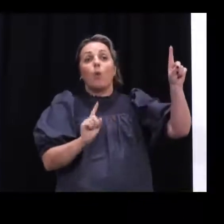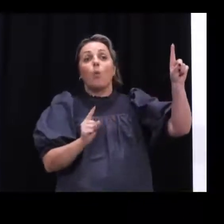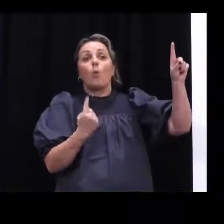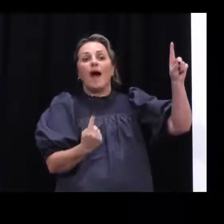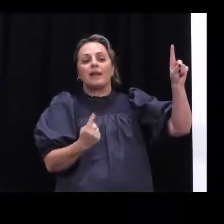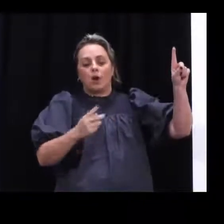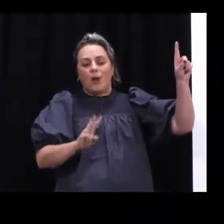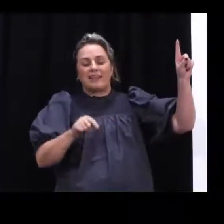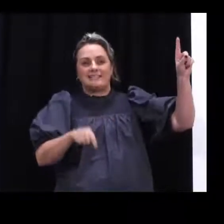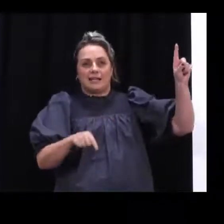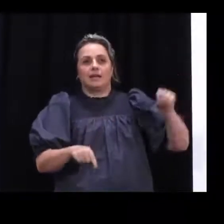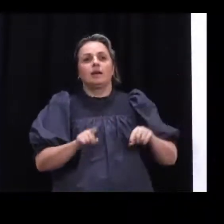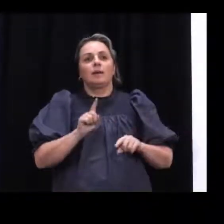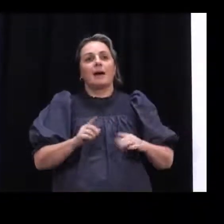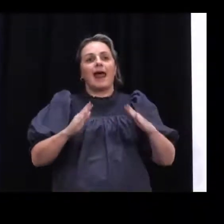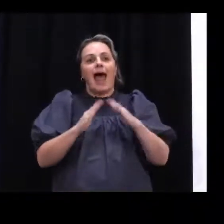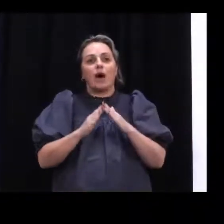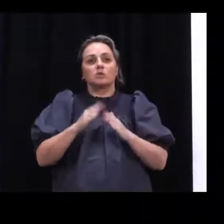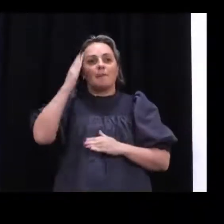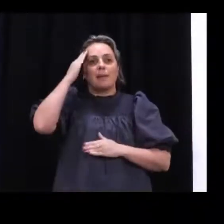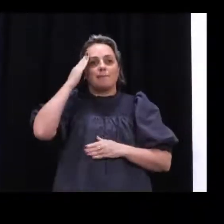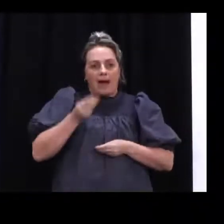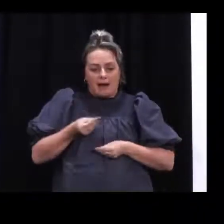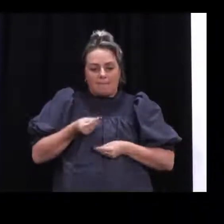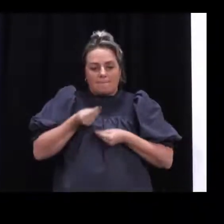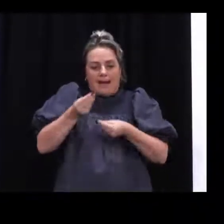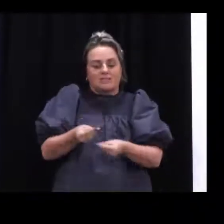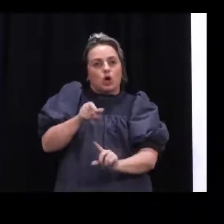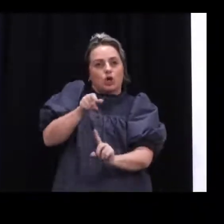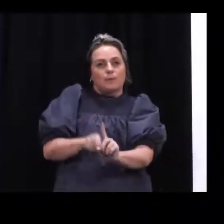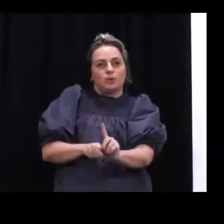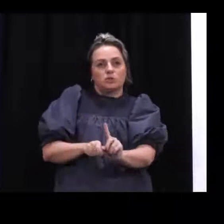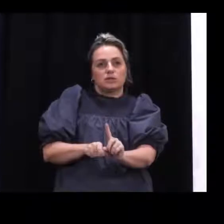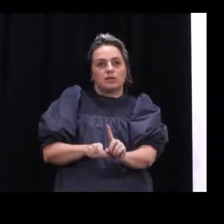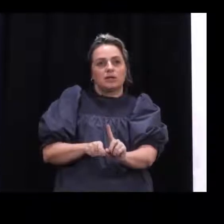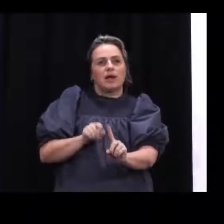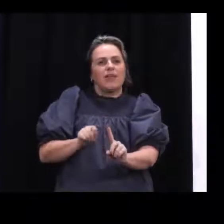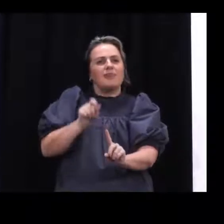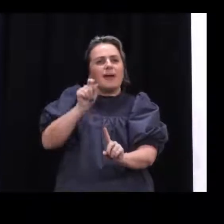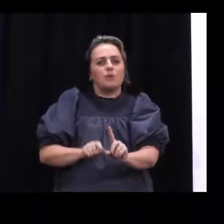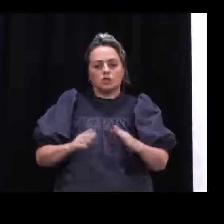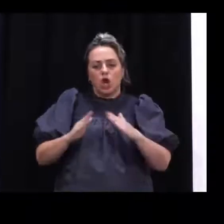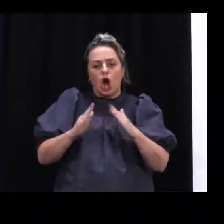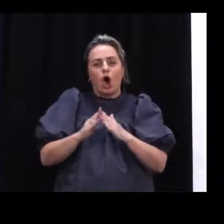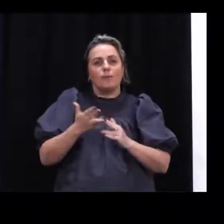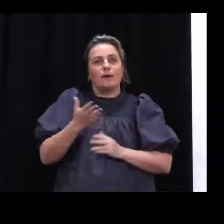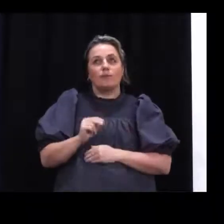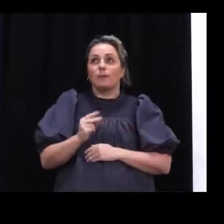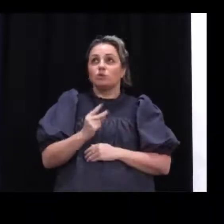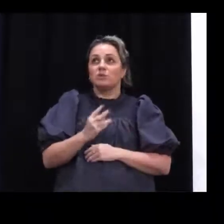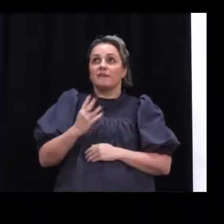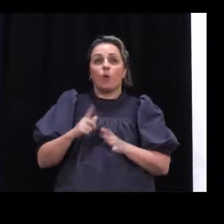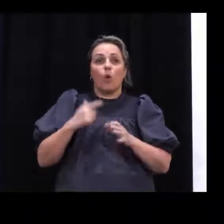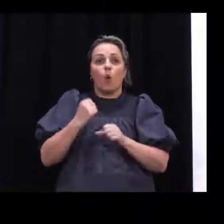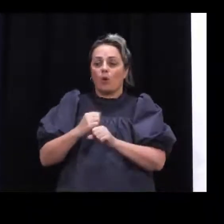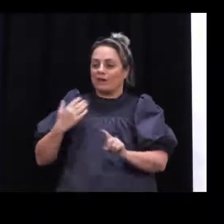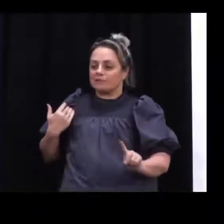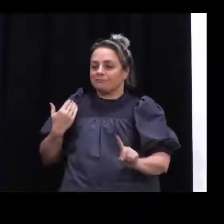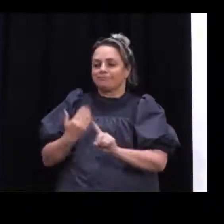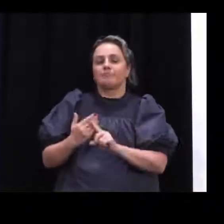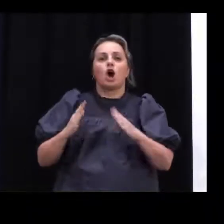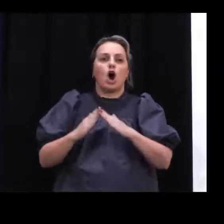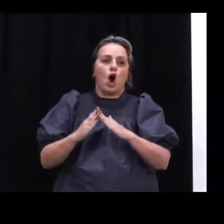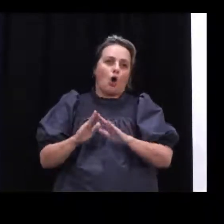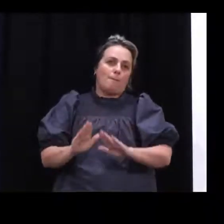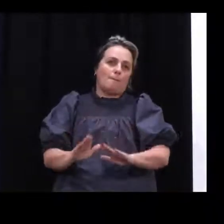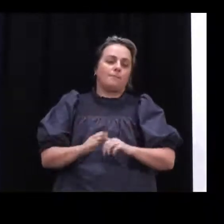is a household contact of an existing case, and this person has been in isolation since the 24th of August. Of note